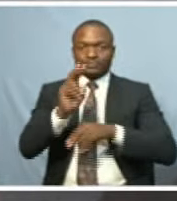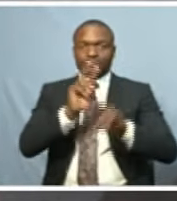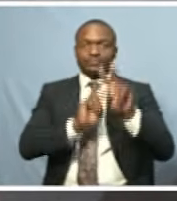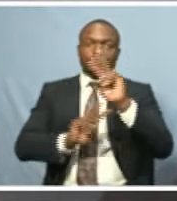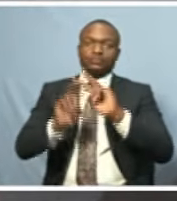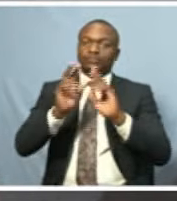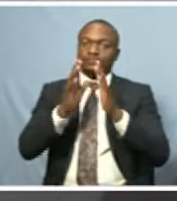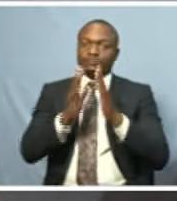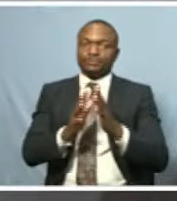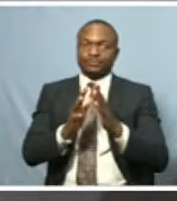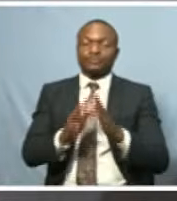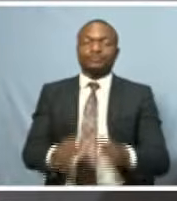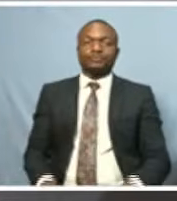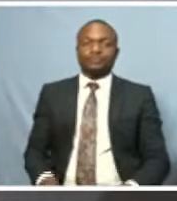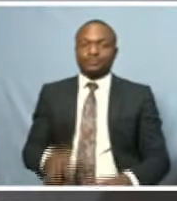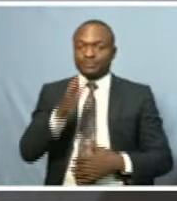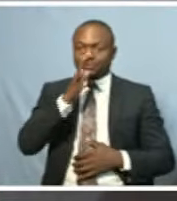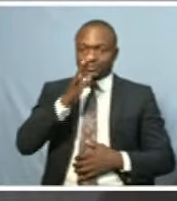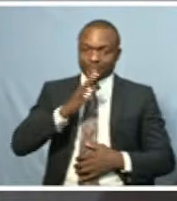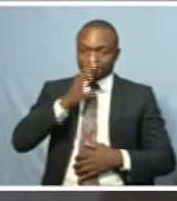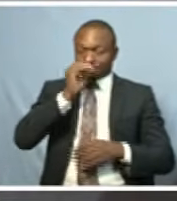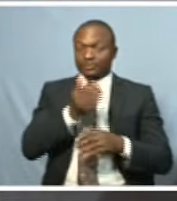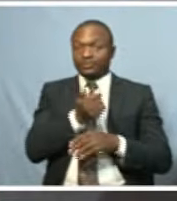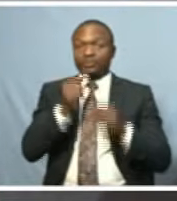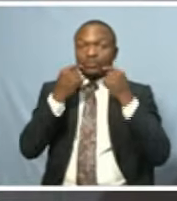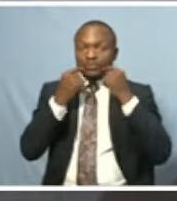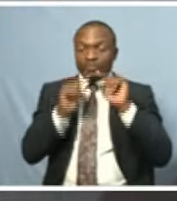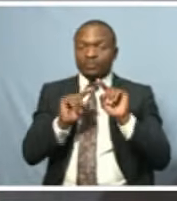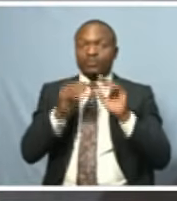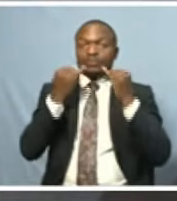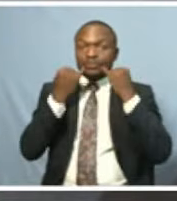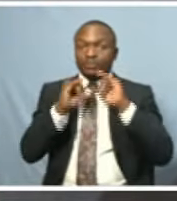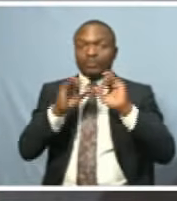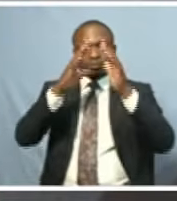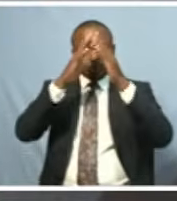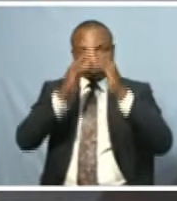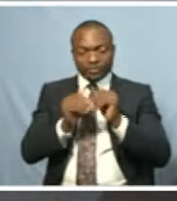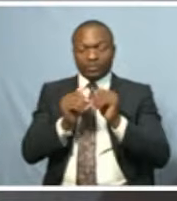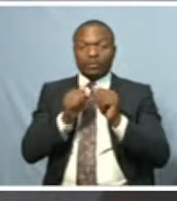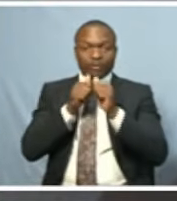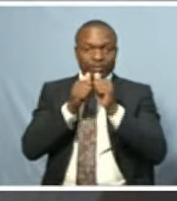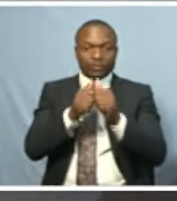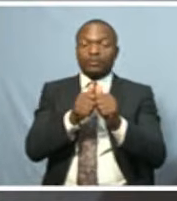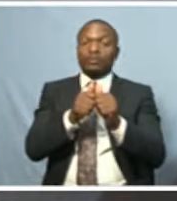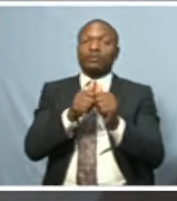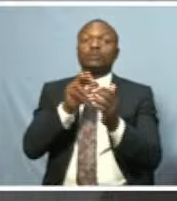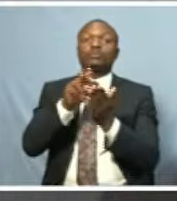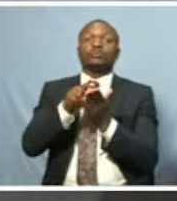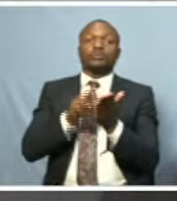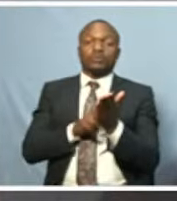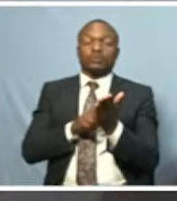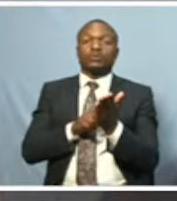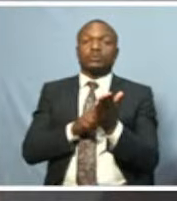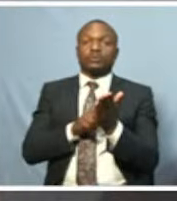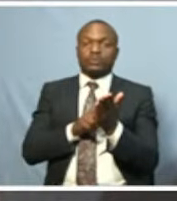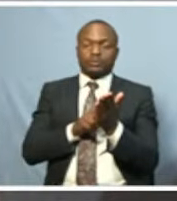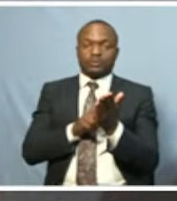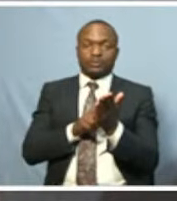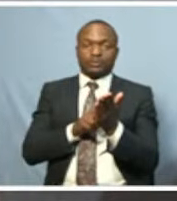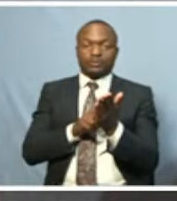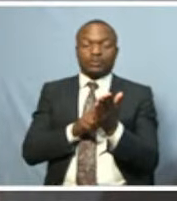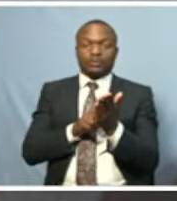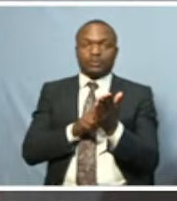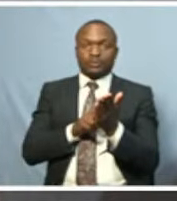visitors. And Madam Speaker, and the other announcement did inform the House that in accordance with the provisions standing